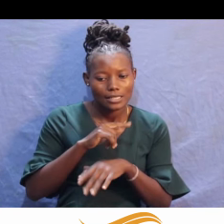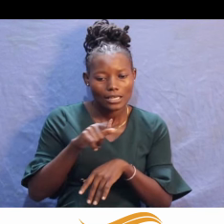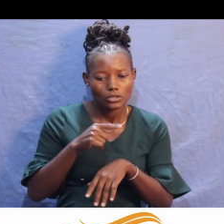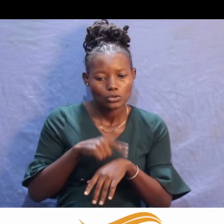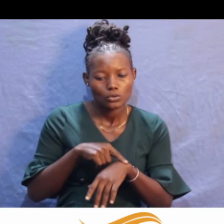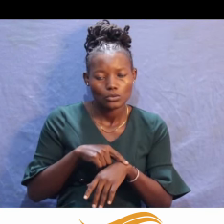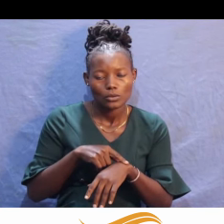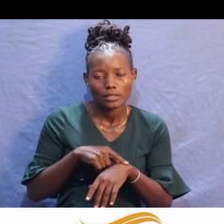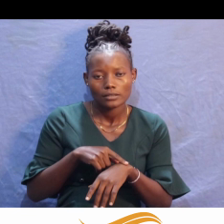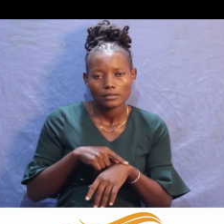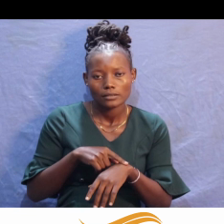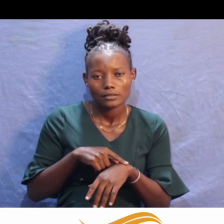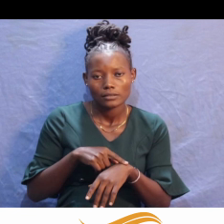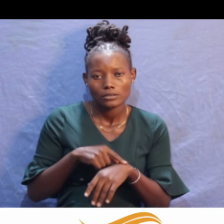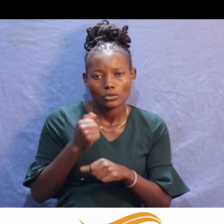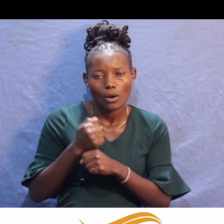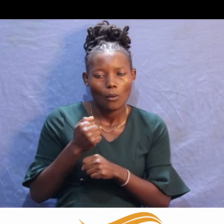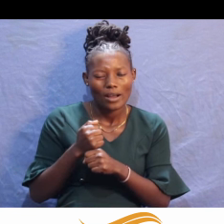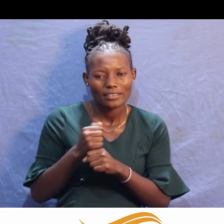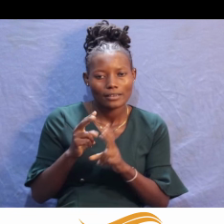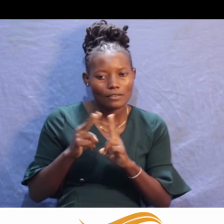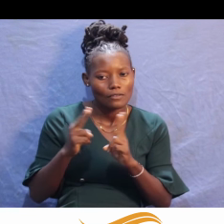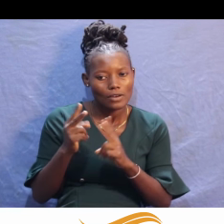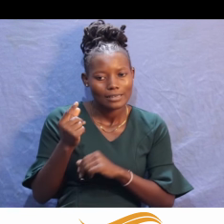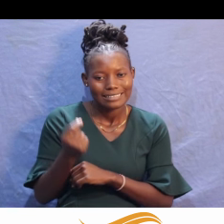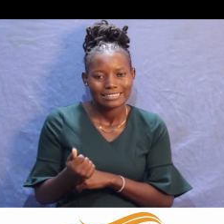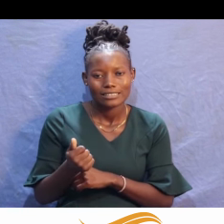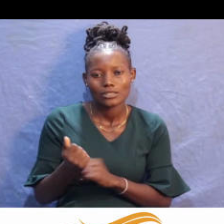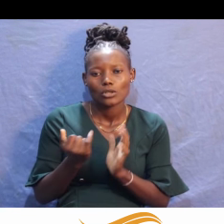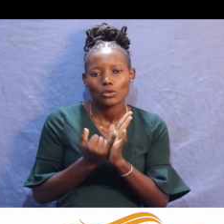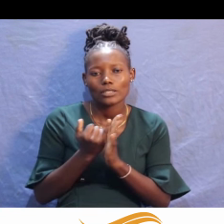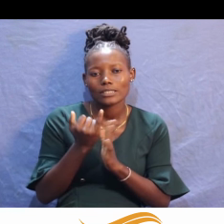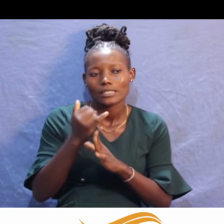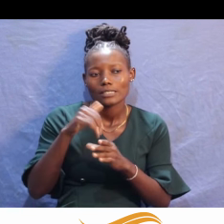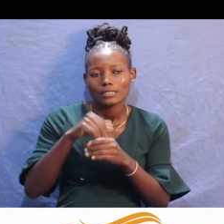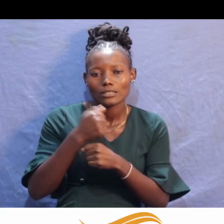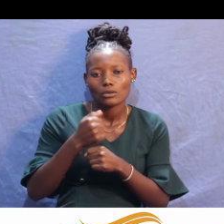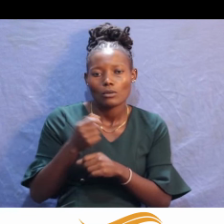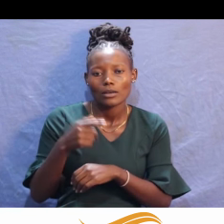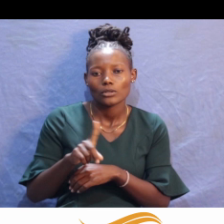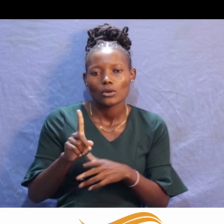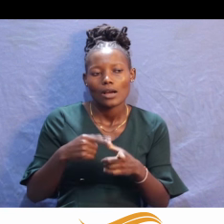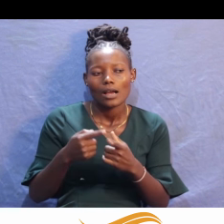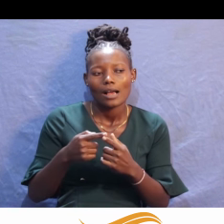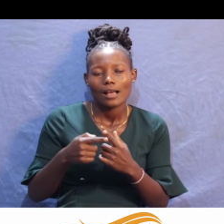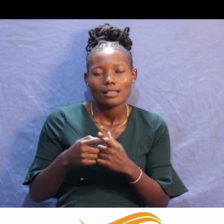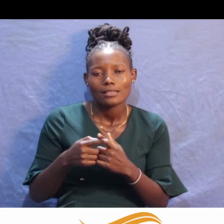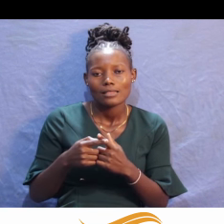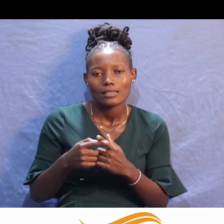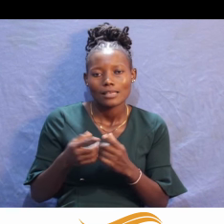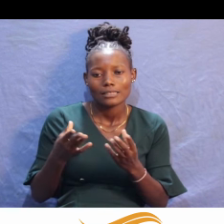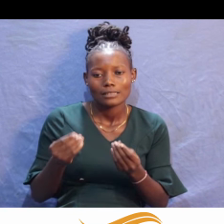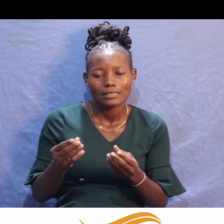working very little, increase in your work and maximum workload, the